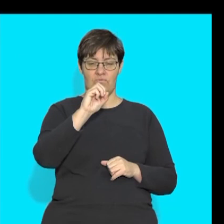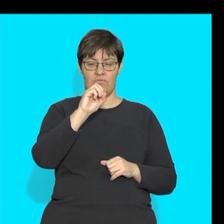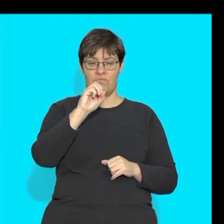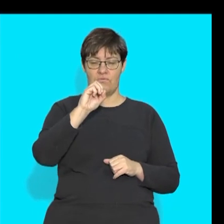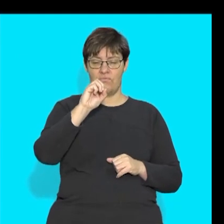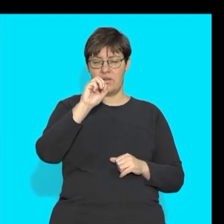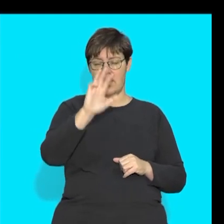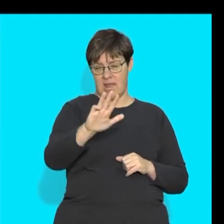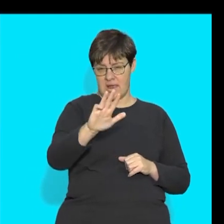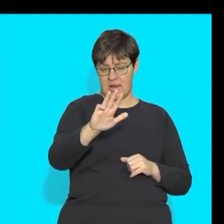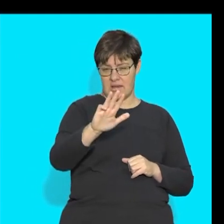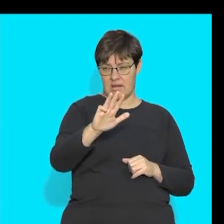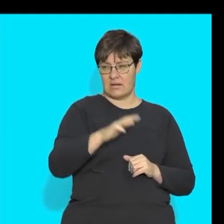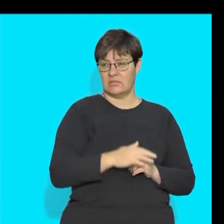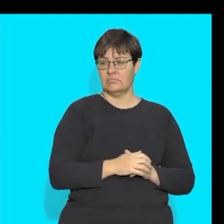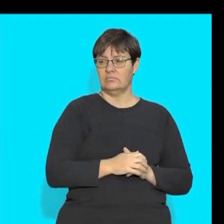9,09.